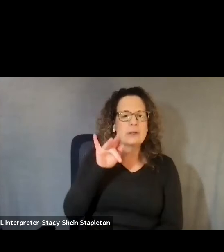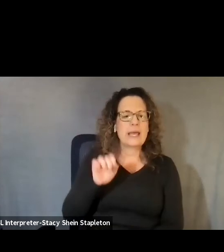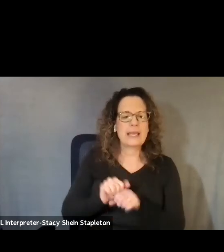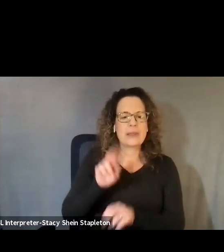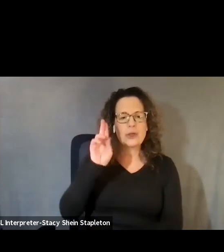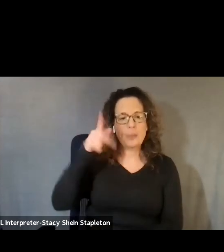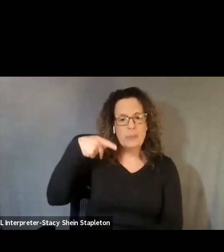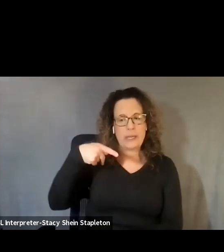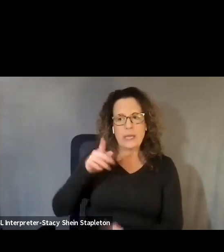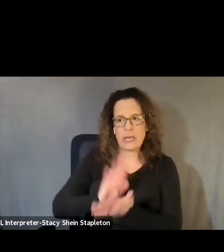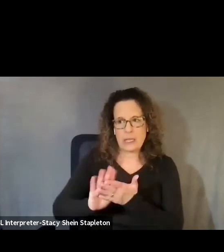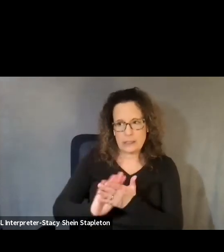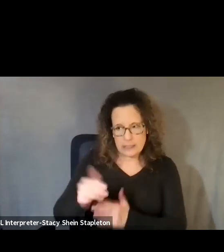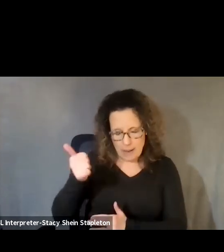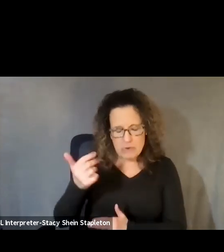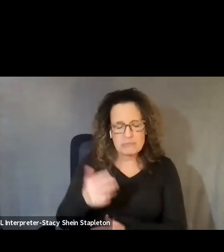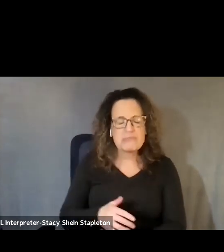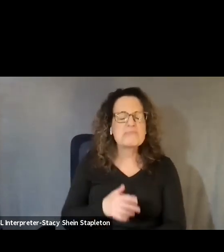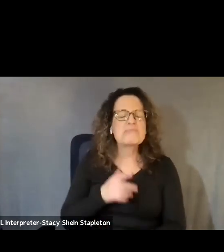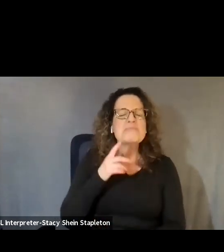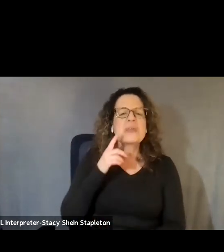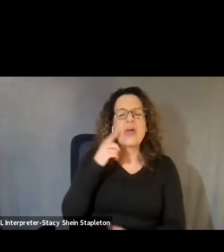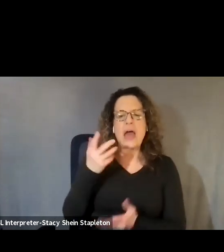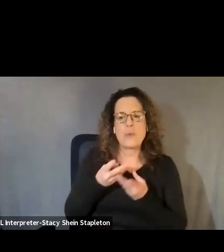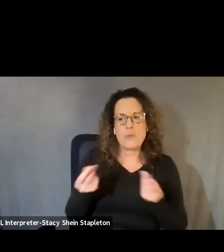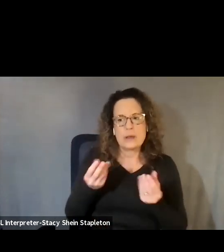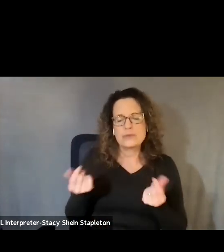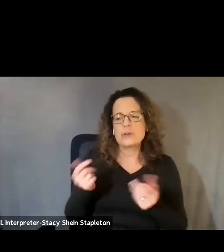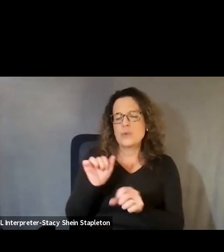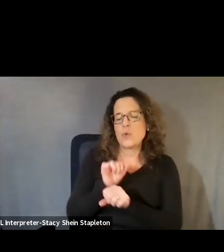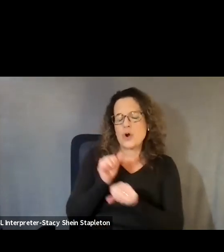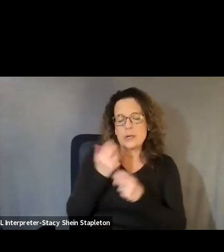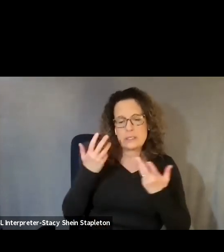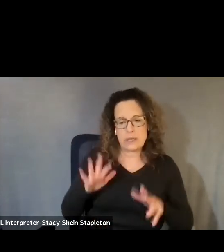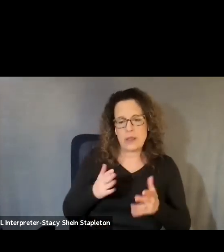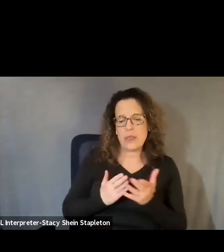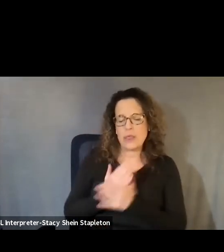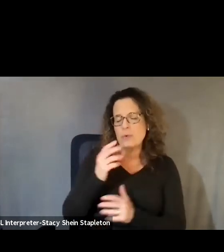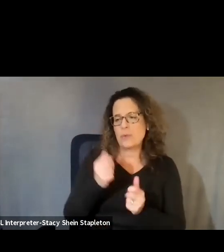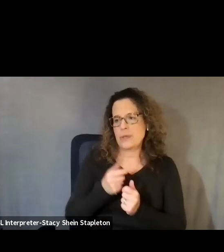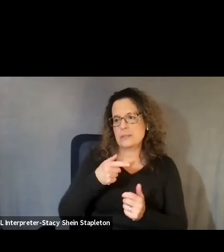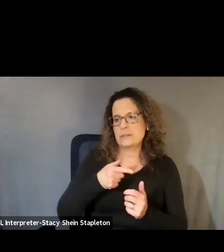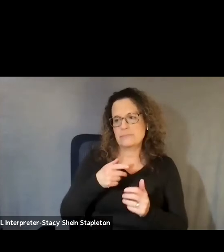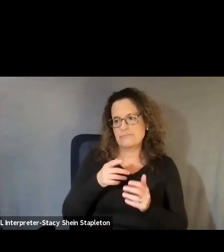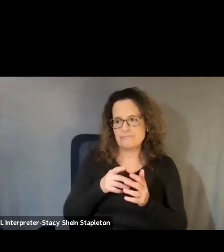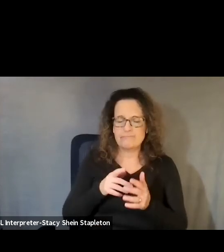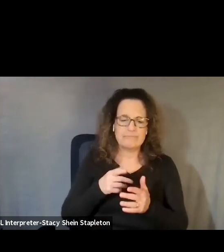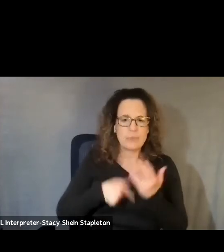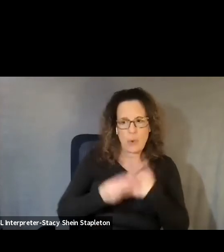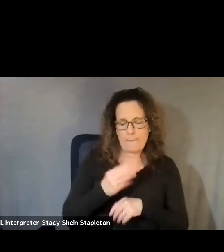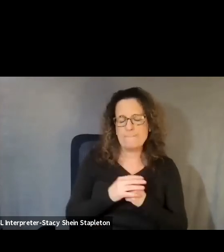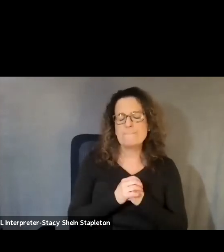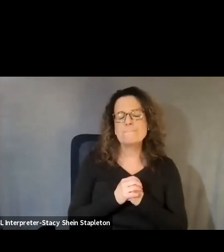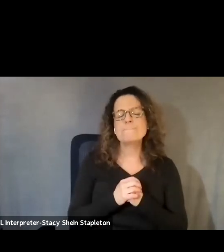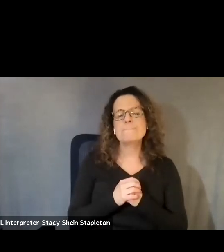be taken off of the cleanup list because that restoration work is done thanks to the Great Lakes Restoration Initiative. We